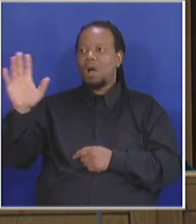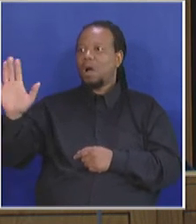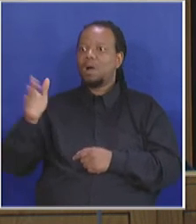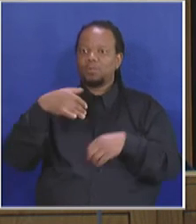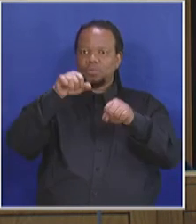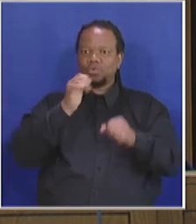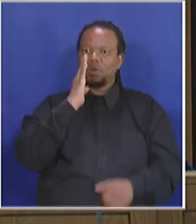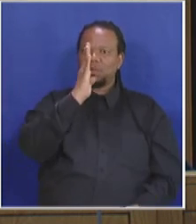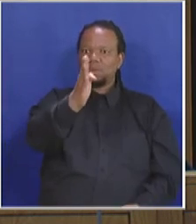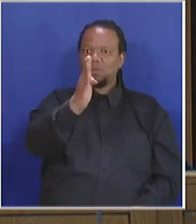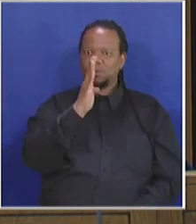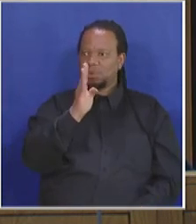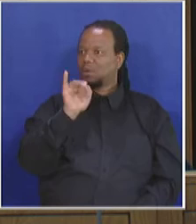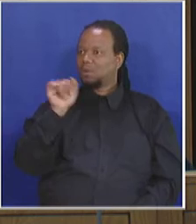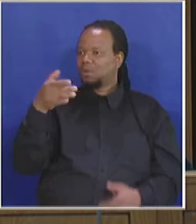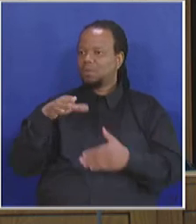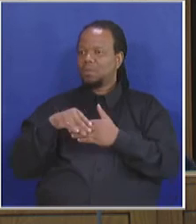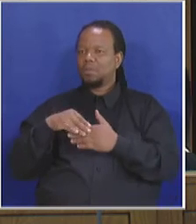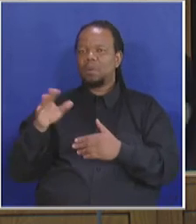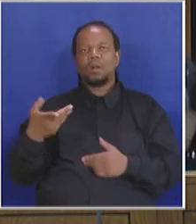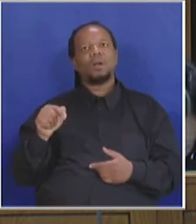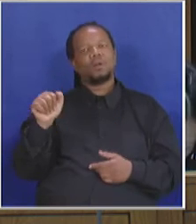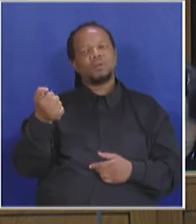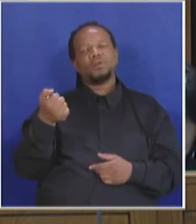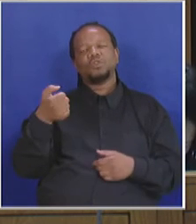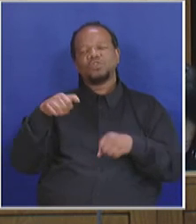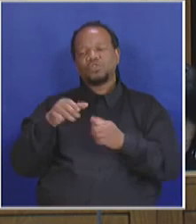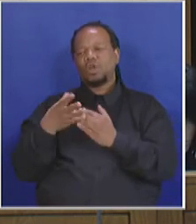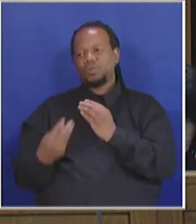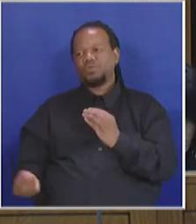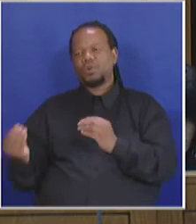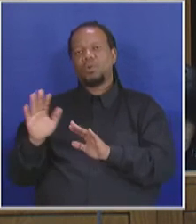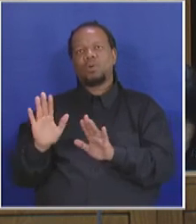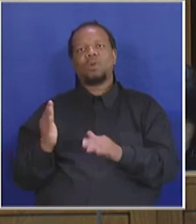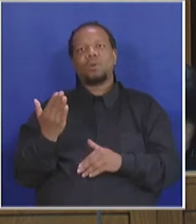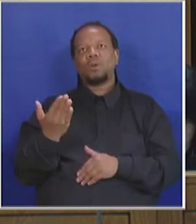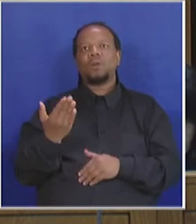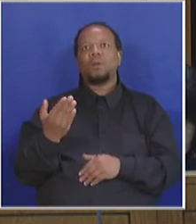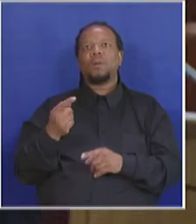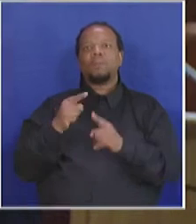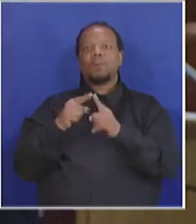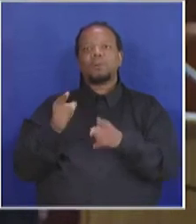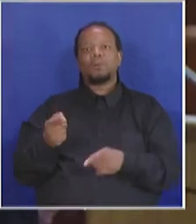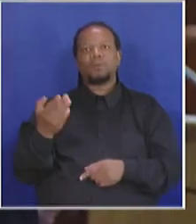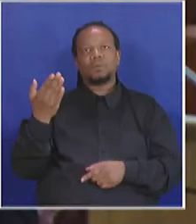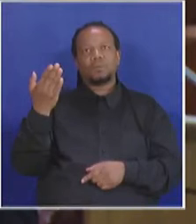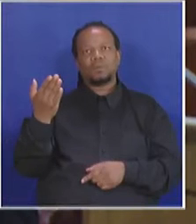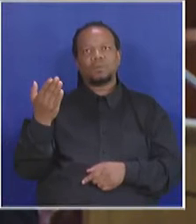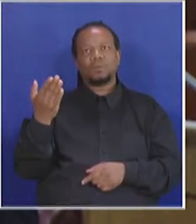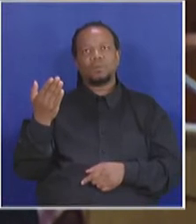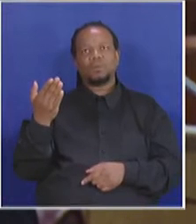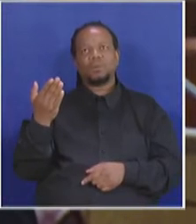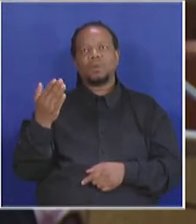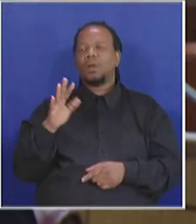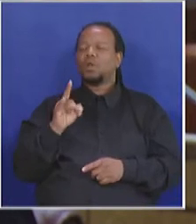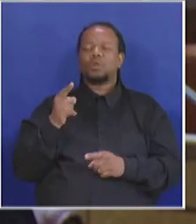member. Thanks, I withdraw, Honorable Chair. I'm just... The point of order, sir. Yes, I just wanted to, it's not a